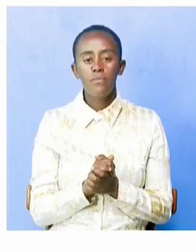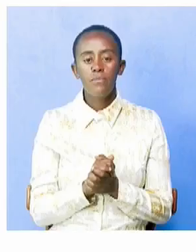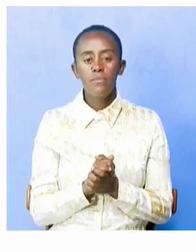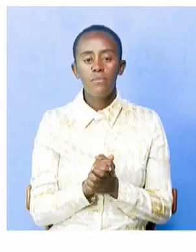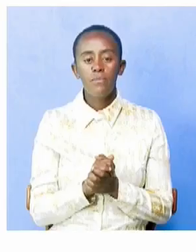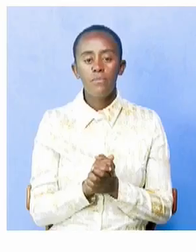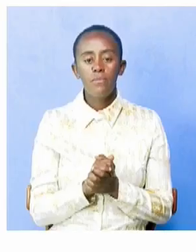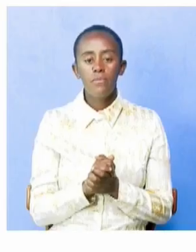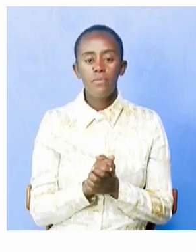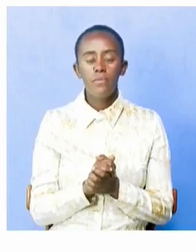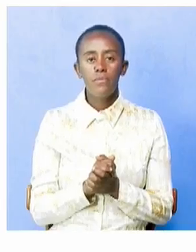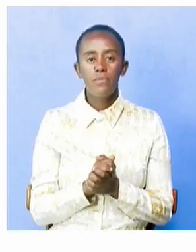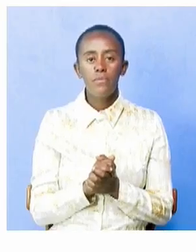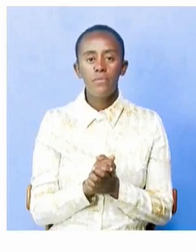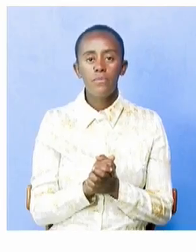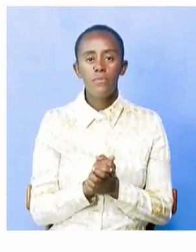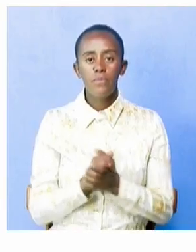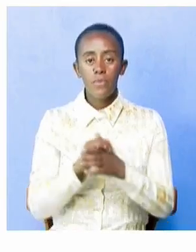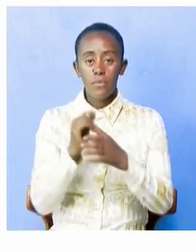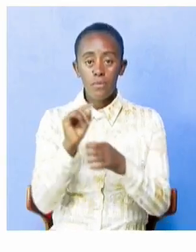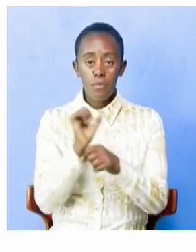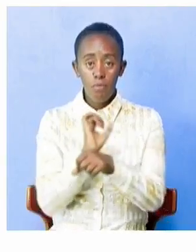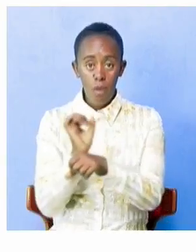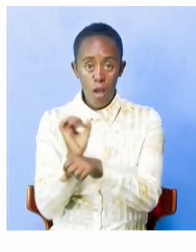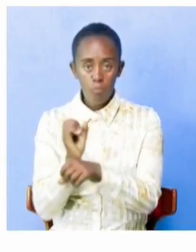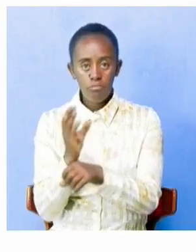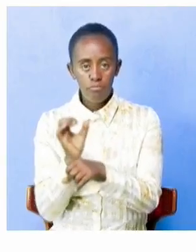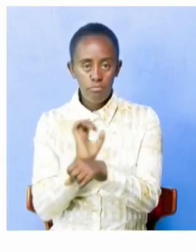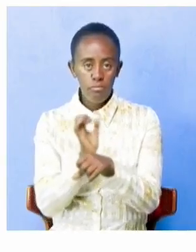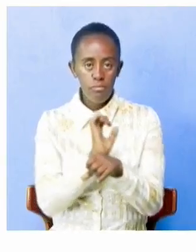The cars, comma,